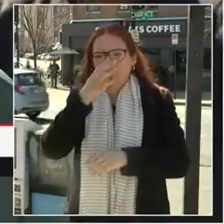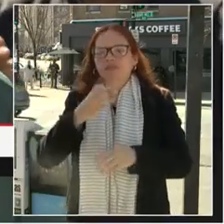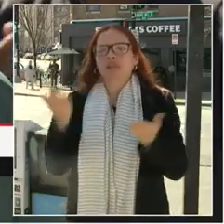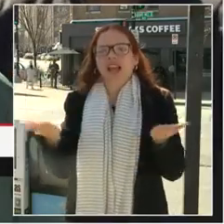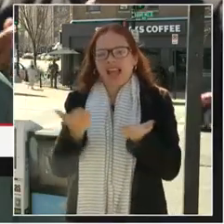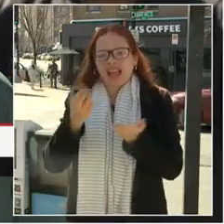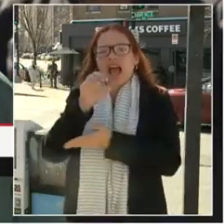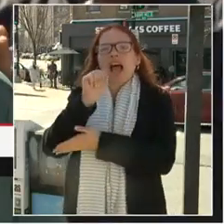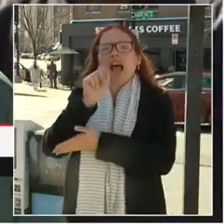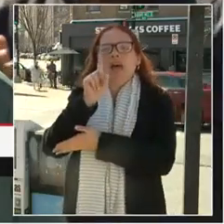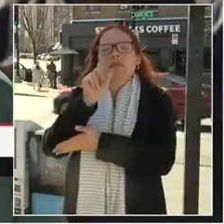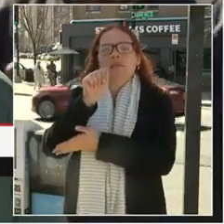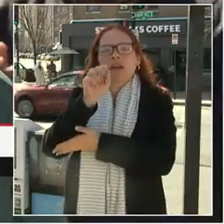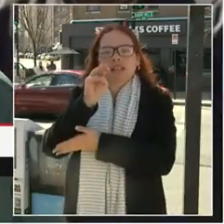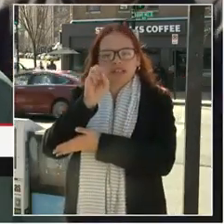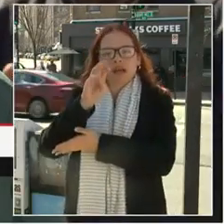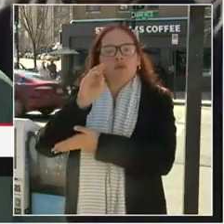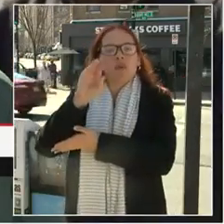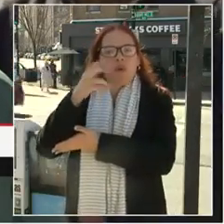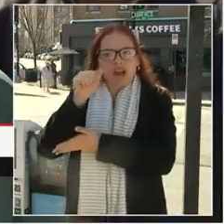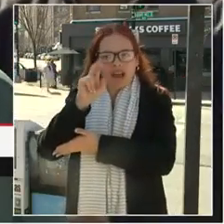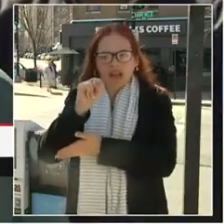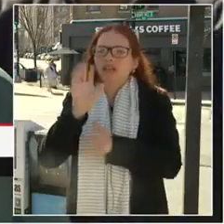news. So what that means